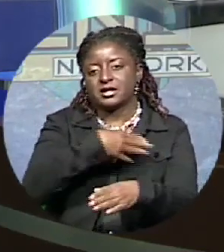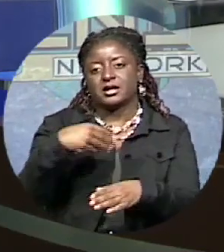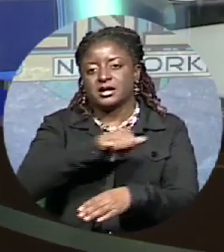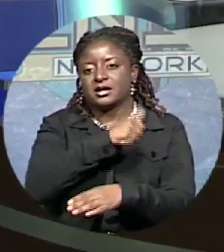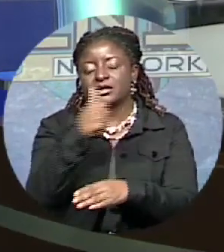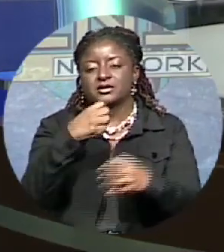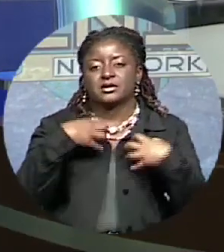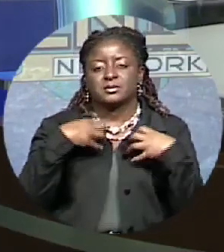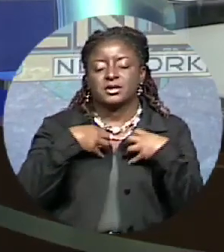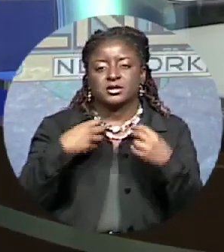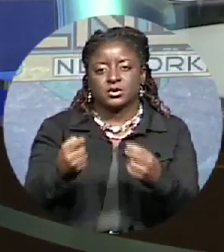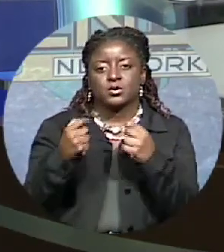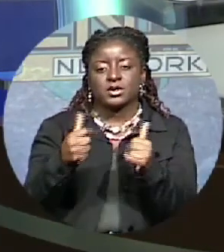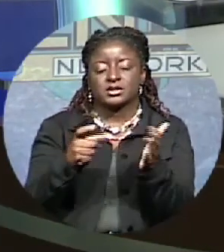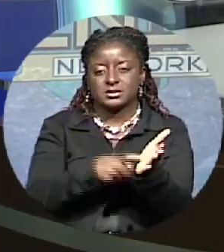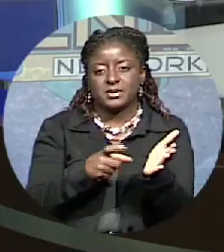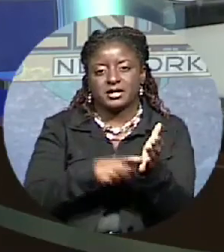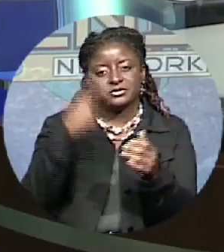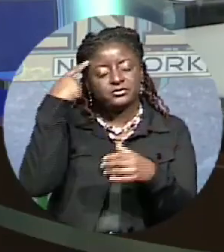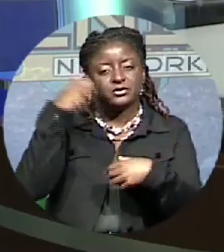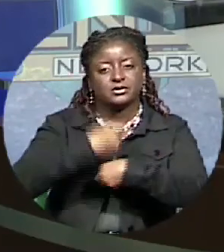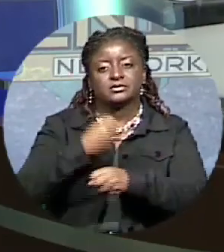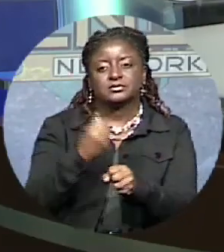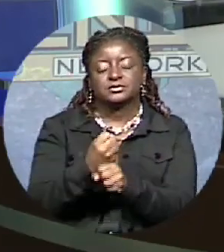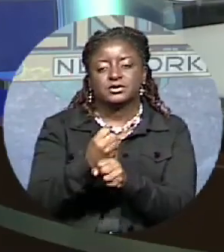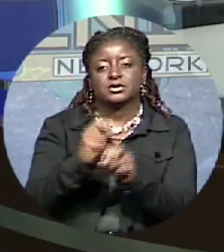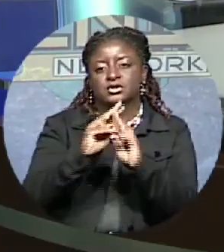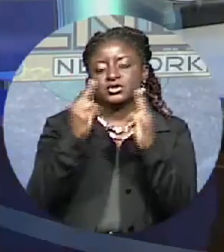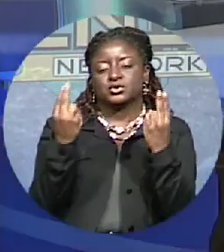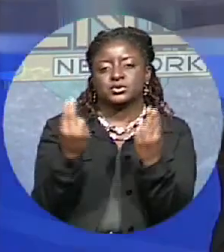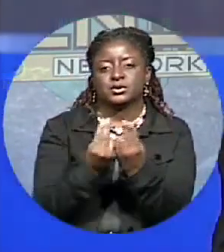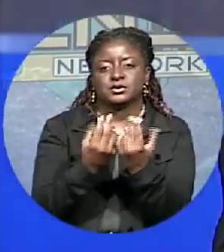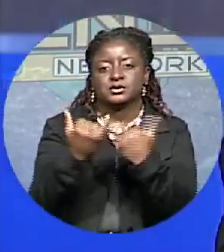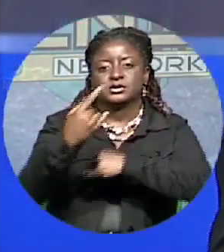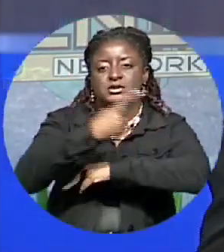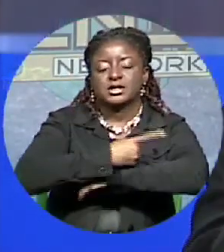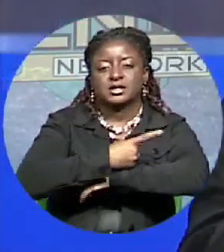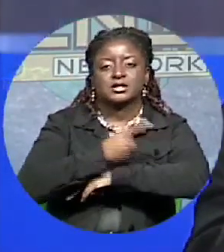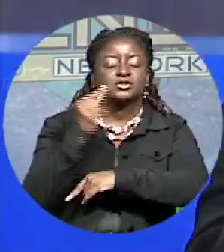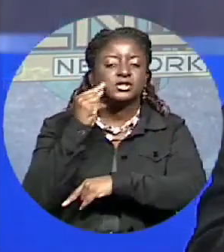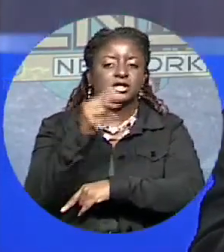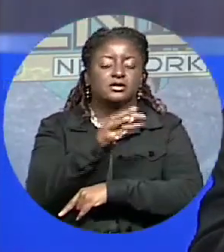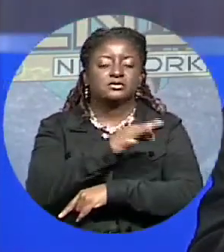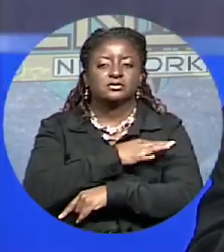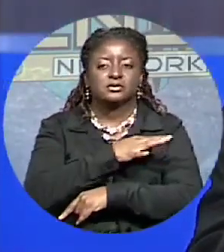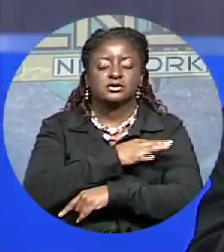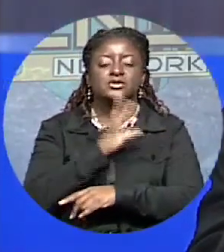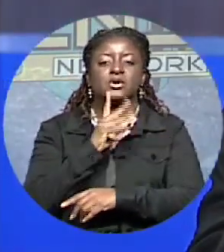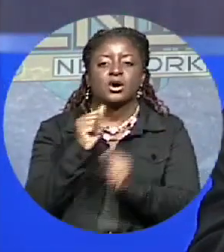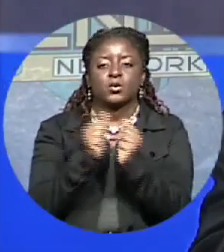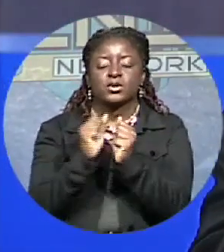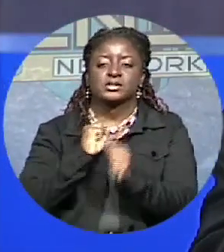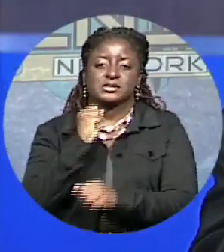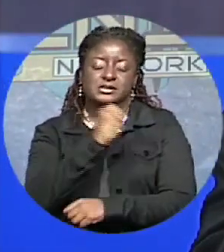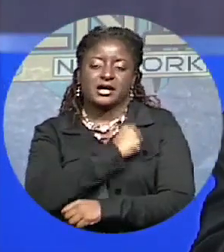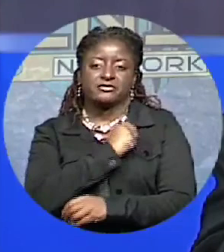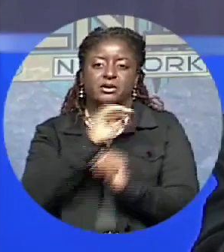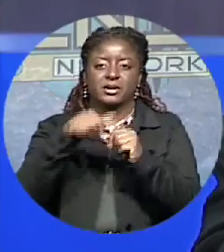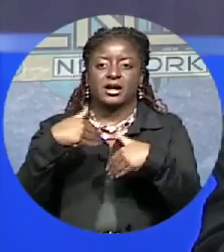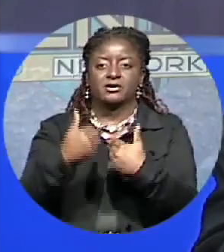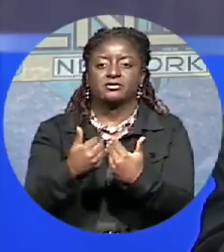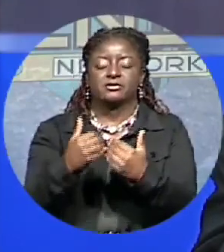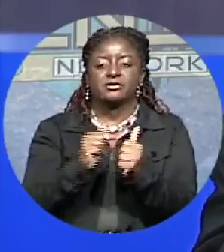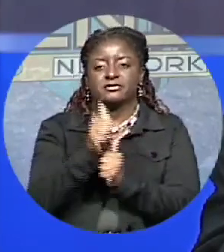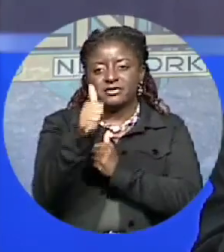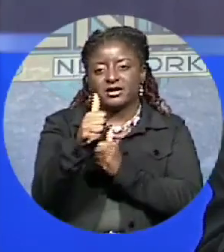has also quickened demands for the formation of a union. Today, our Janae Noel Ferguson talked with staff about how far they're